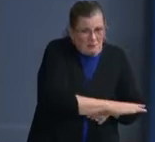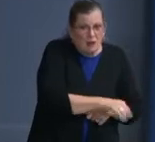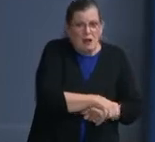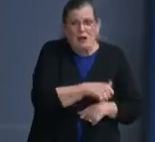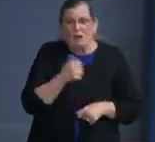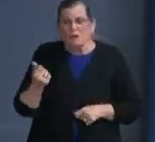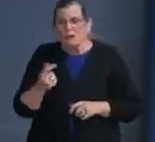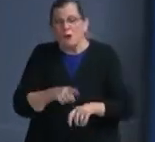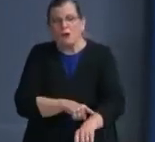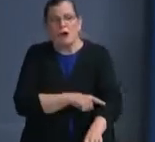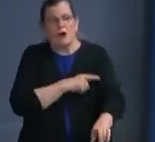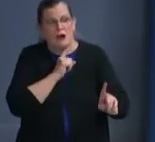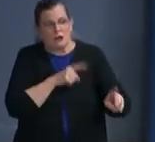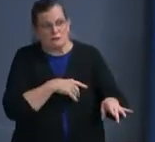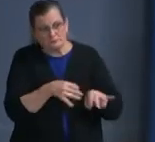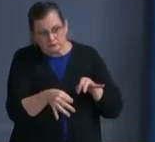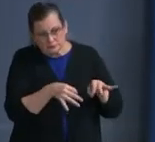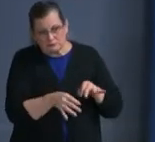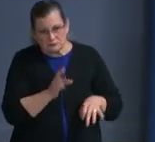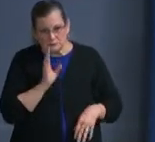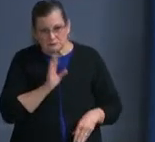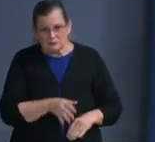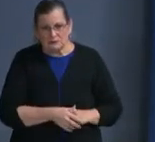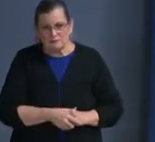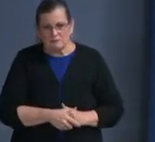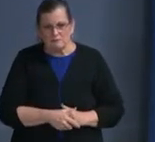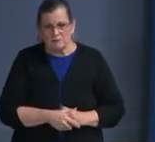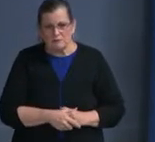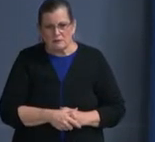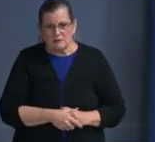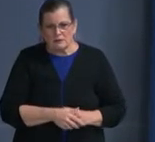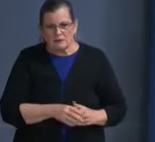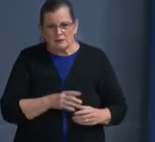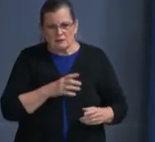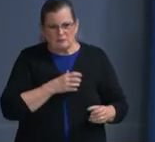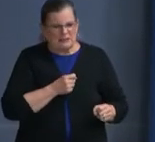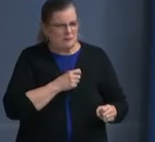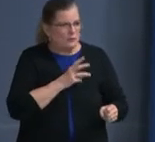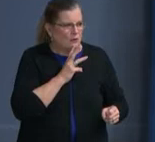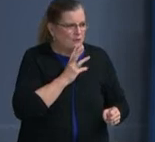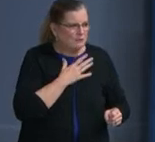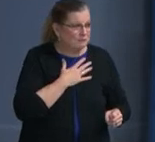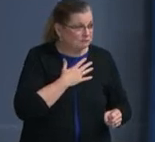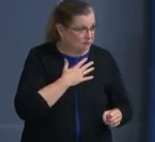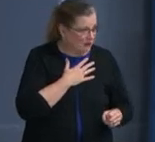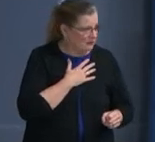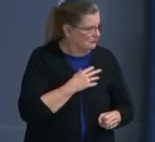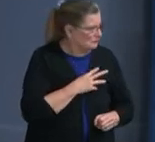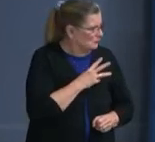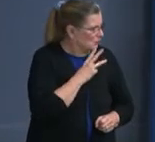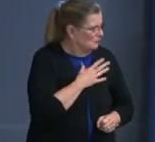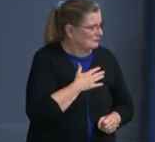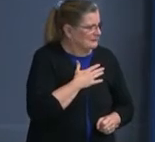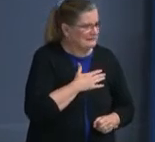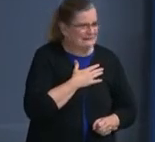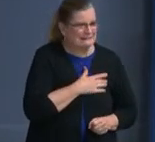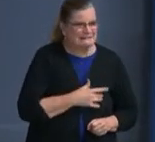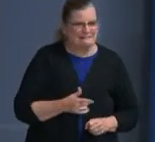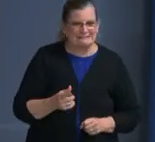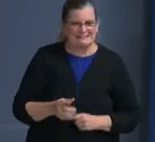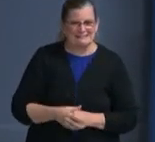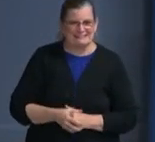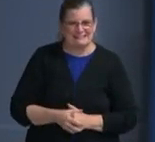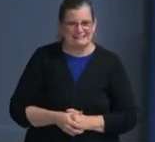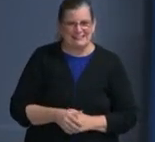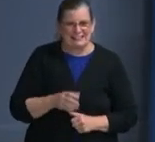answer to that question as someone grabs me some water. So I do too, and I was going to say, and